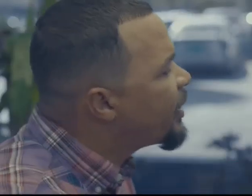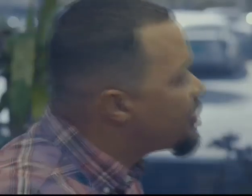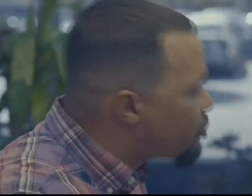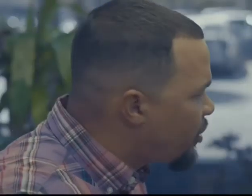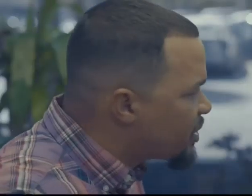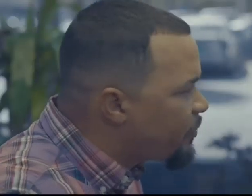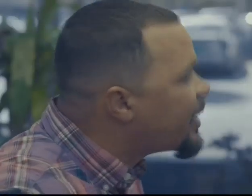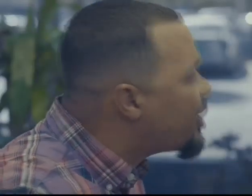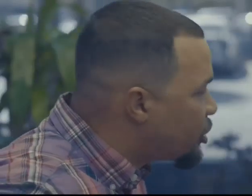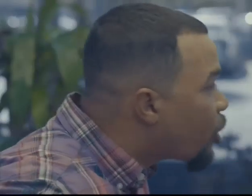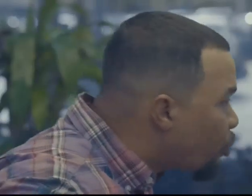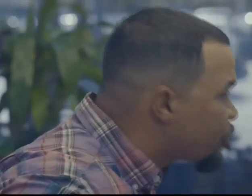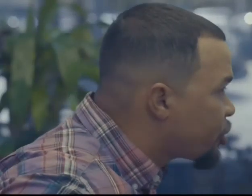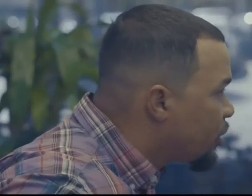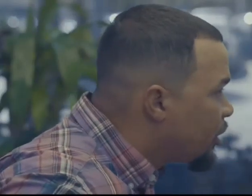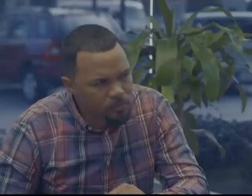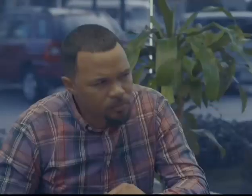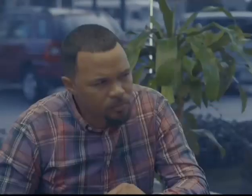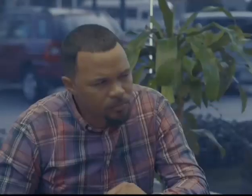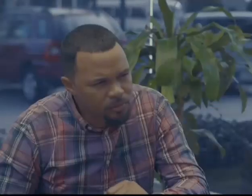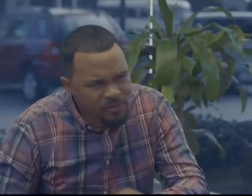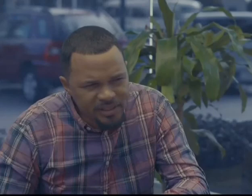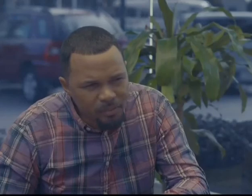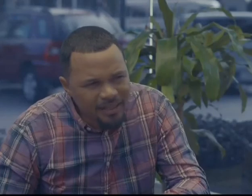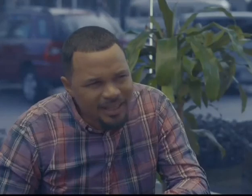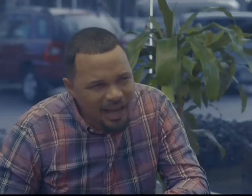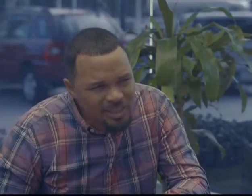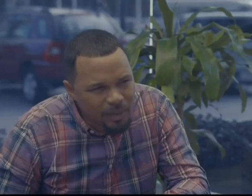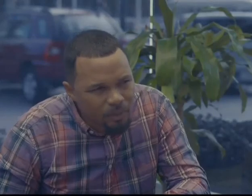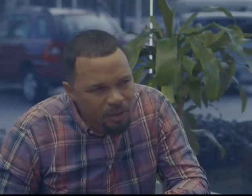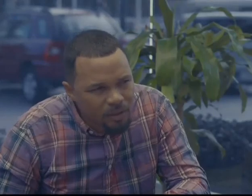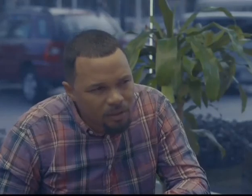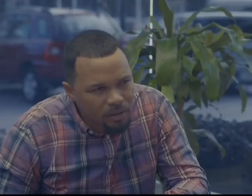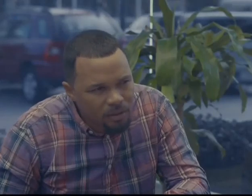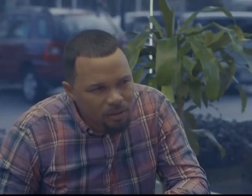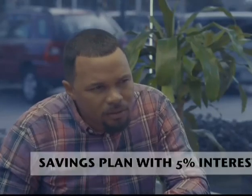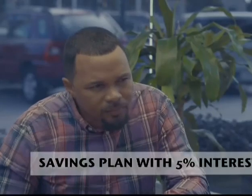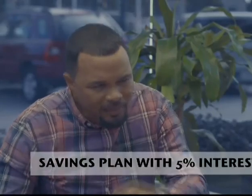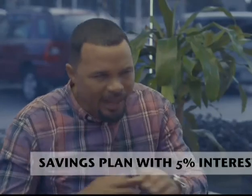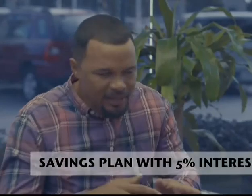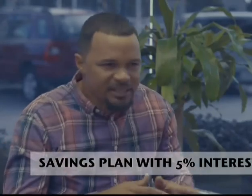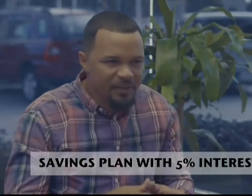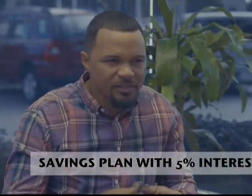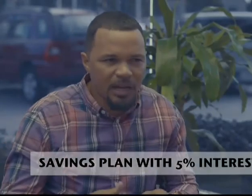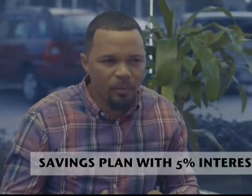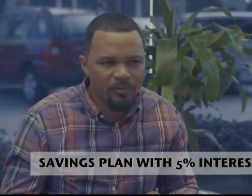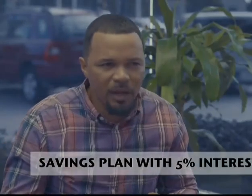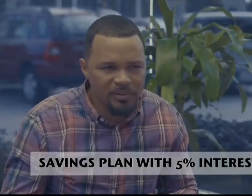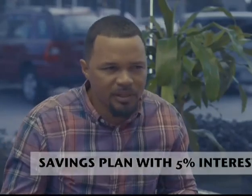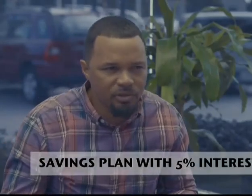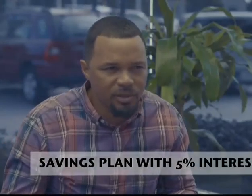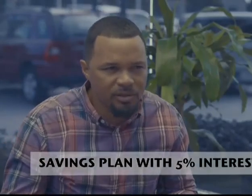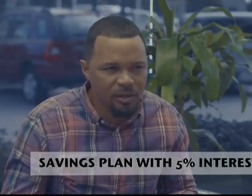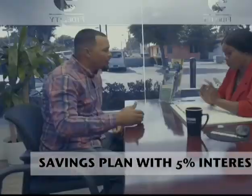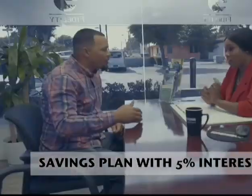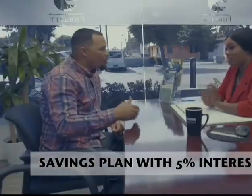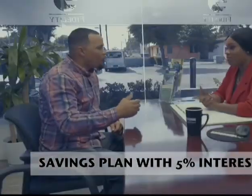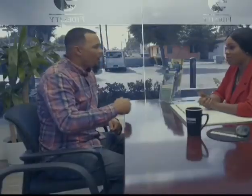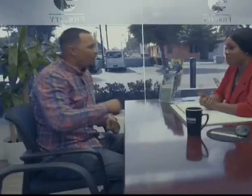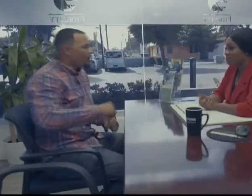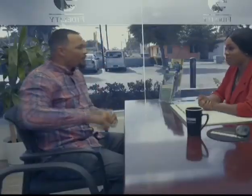So let me get this straight, Miss Financial Coach. You say something about cash in my pocket? Yes. And a savings plan with 5%